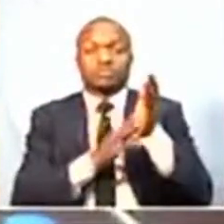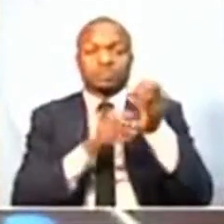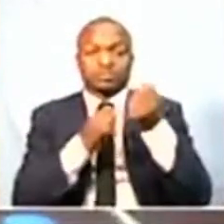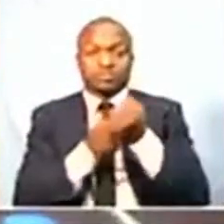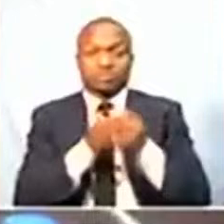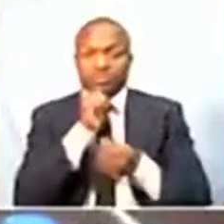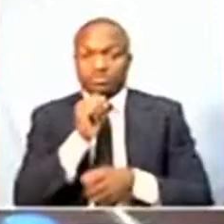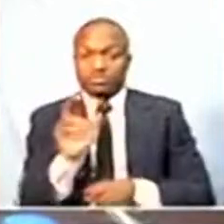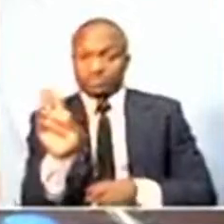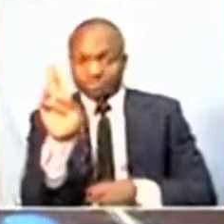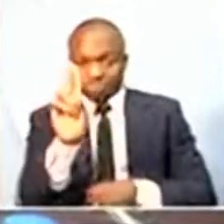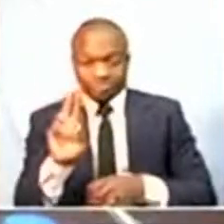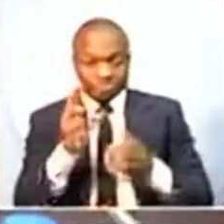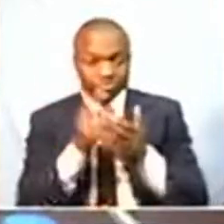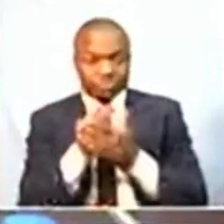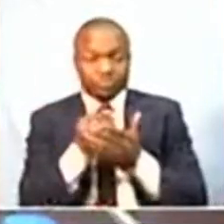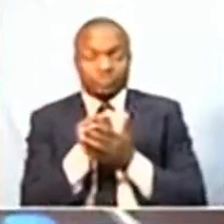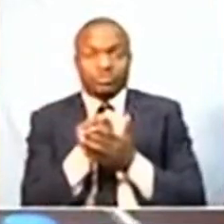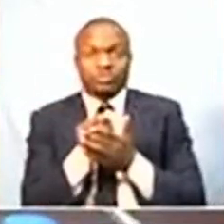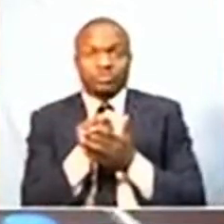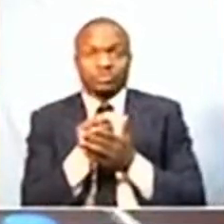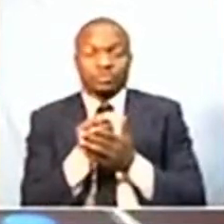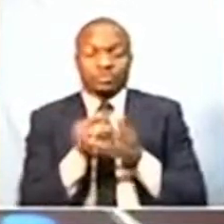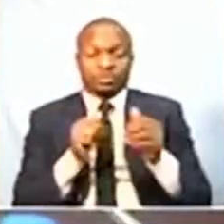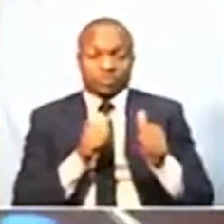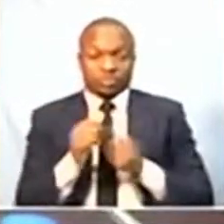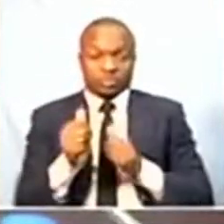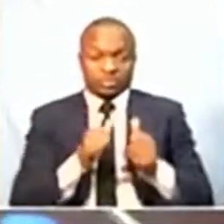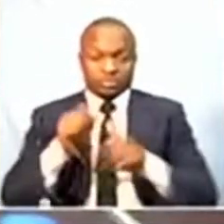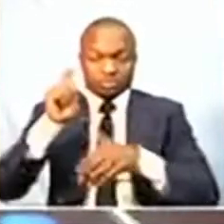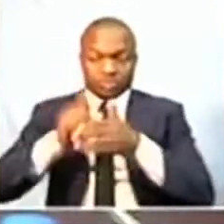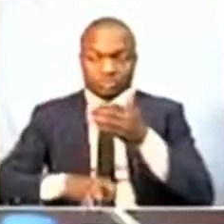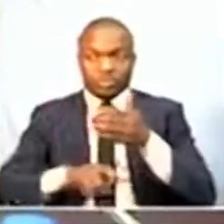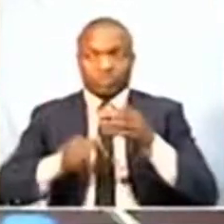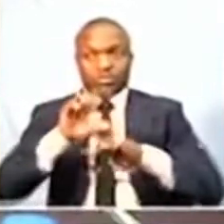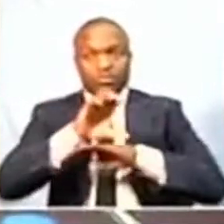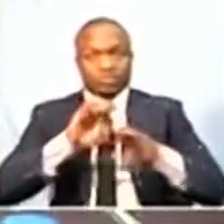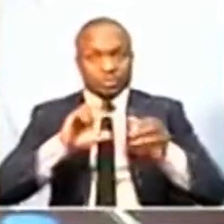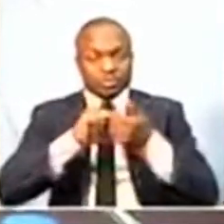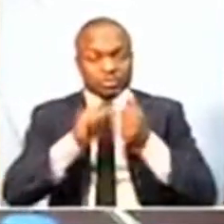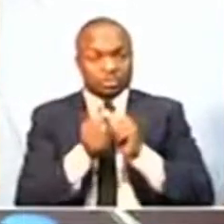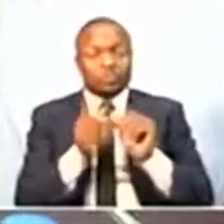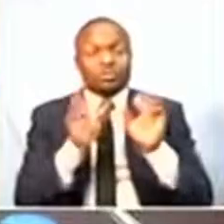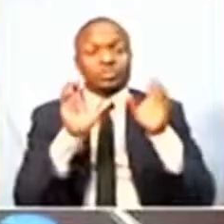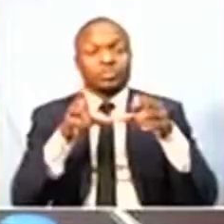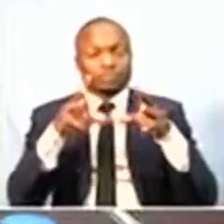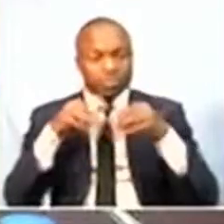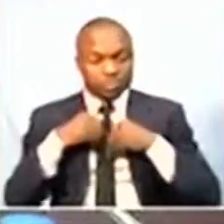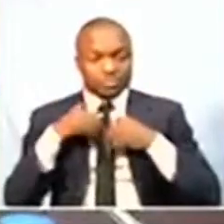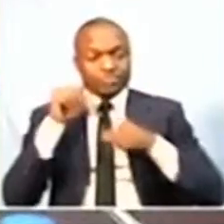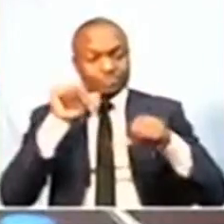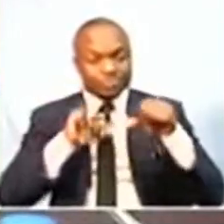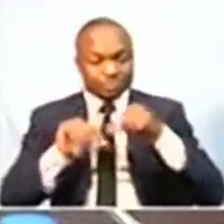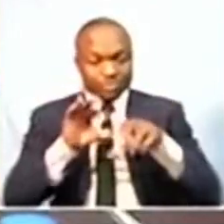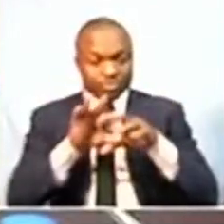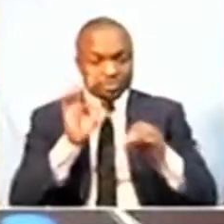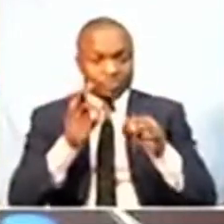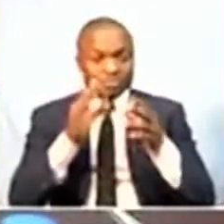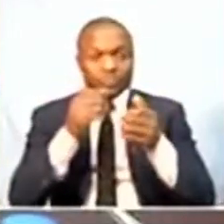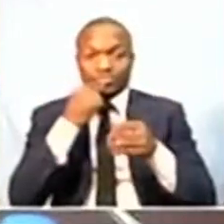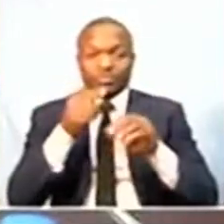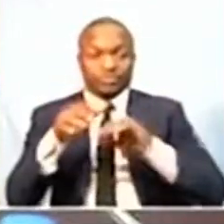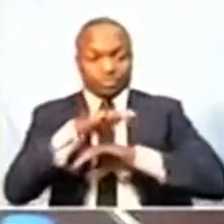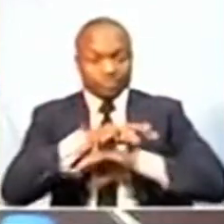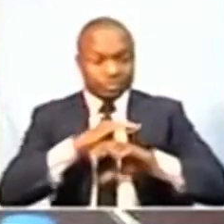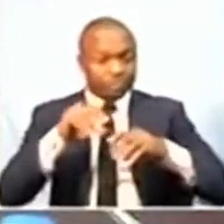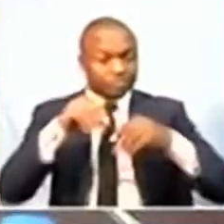Unspent funds, Chair, administrative costs. Cause of the query, Chair, Council wishes to acknowledge the auditor's finding and state that over